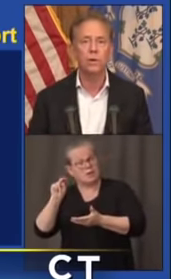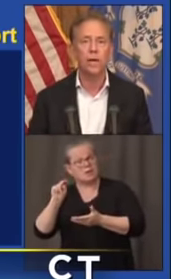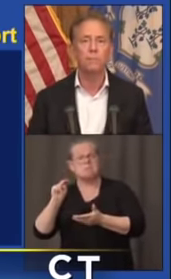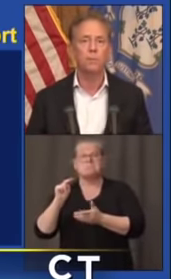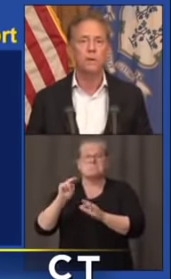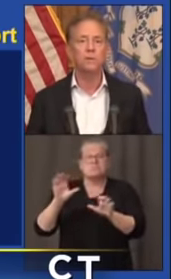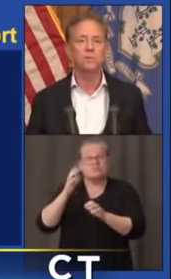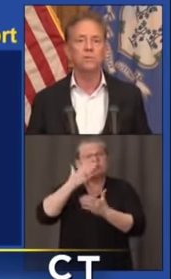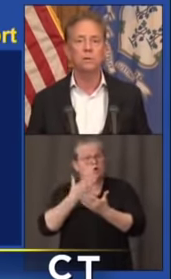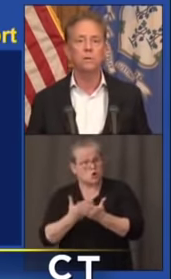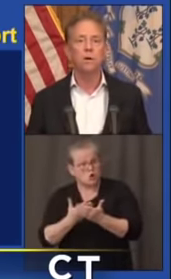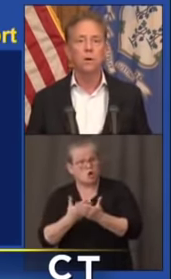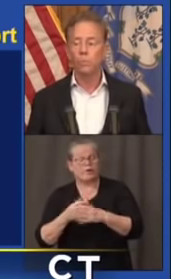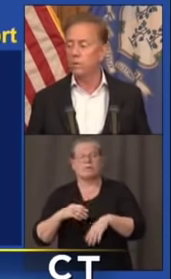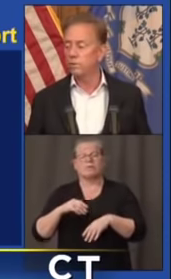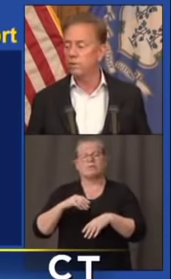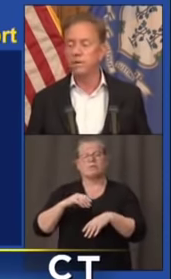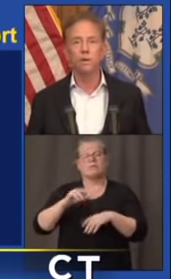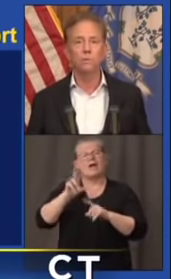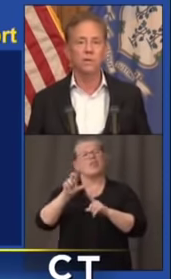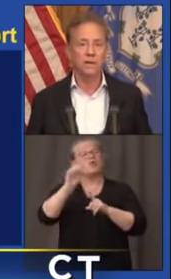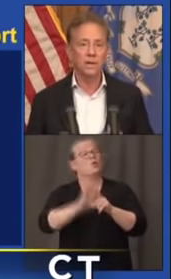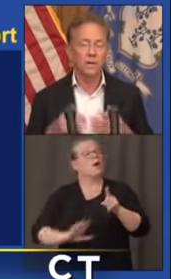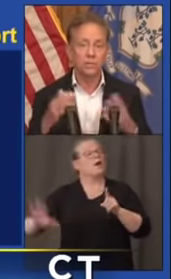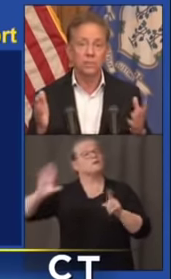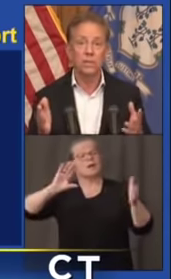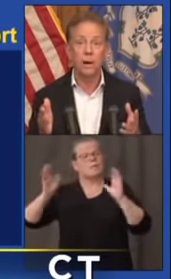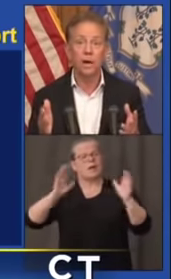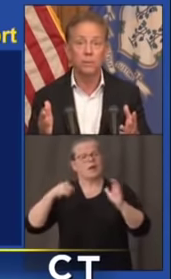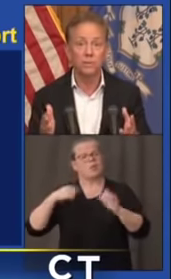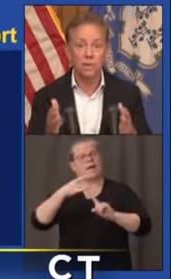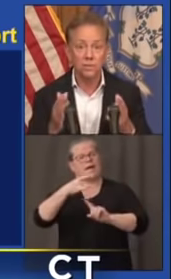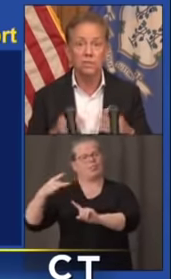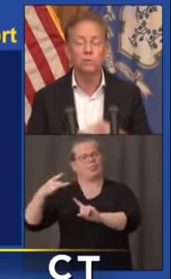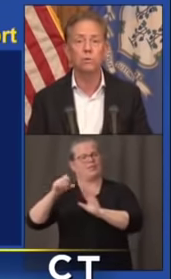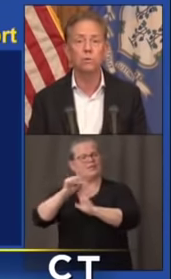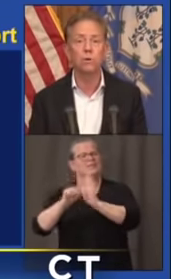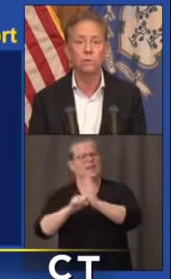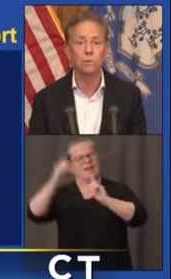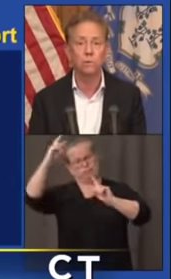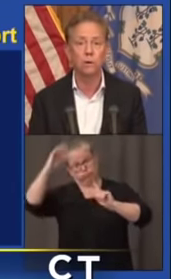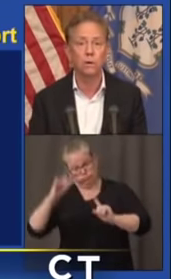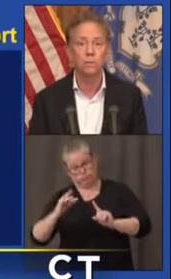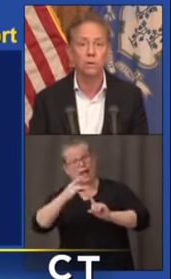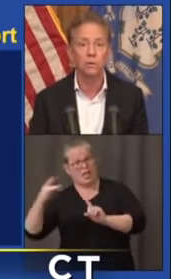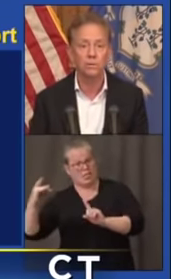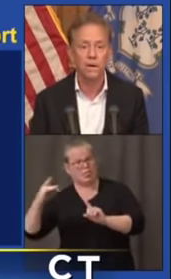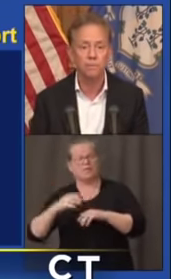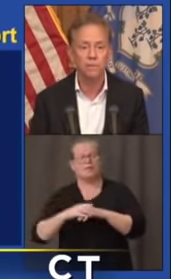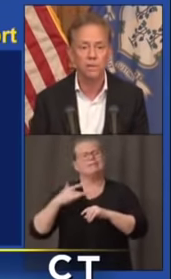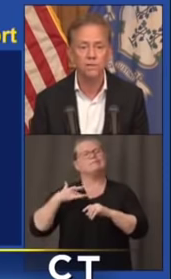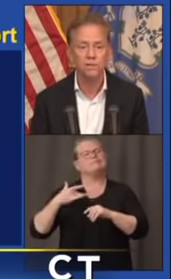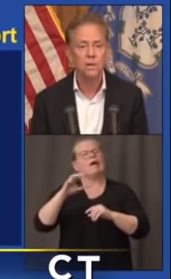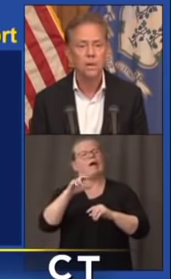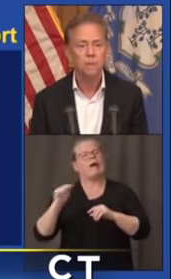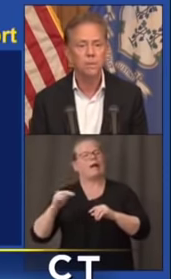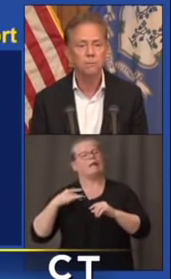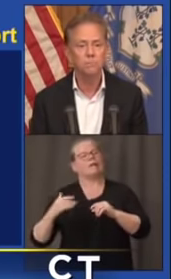per capita basis. We always find out when Connecticut's at the bottom of a list. It's worth noting when we're near the top of a